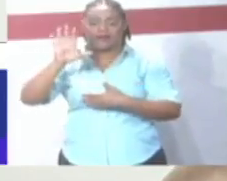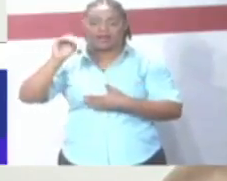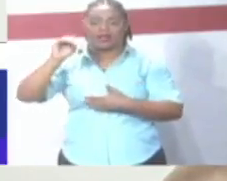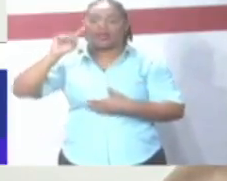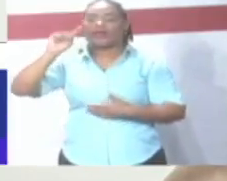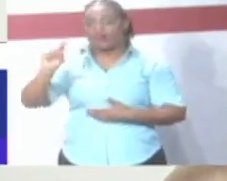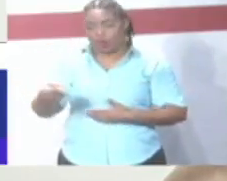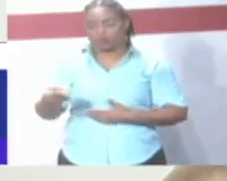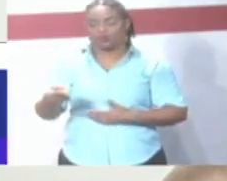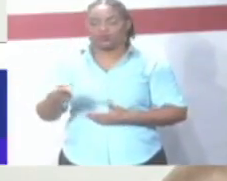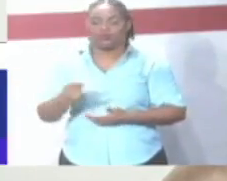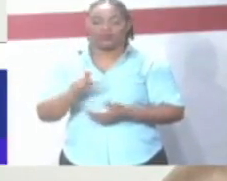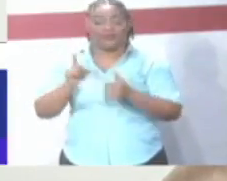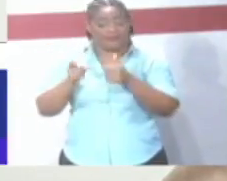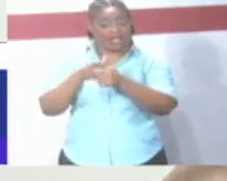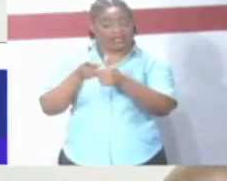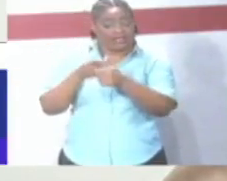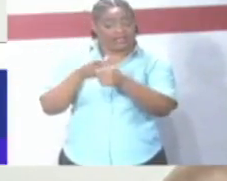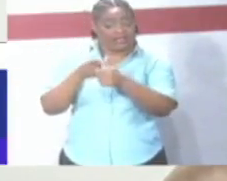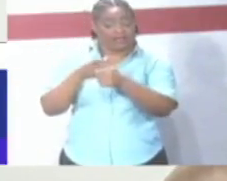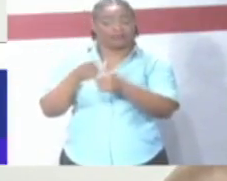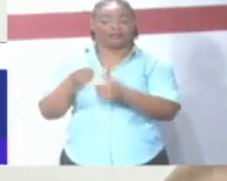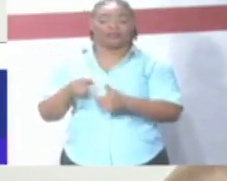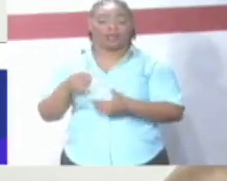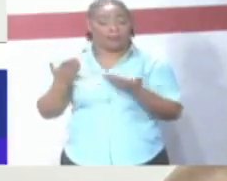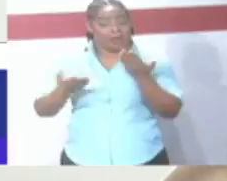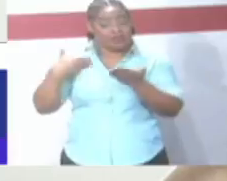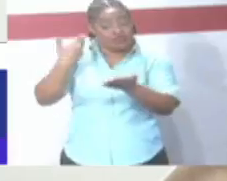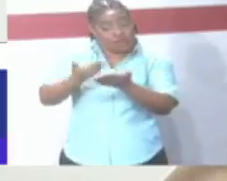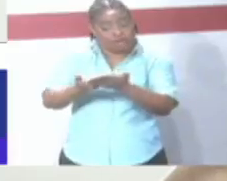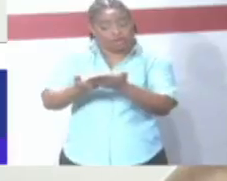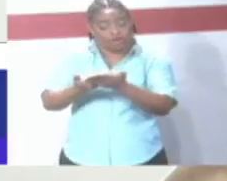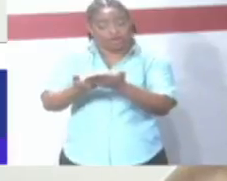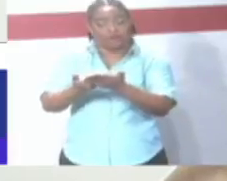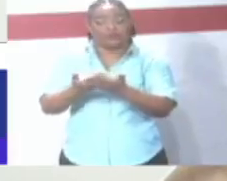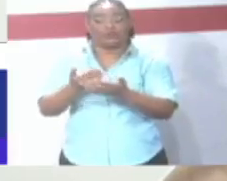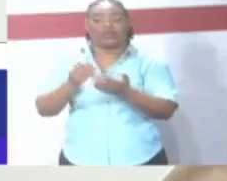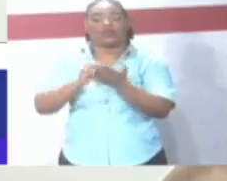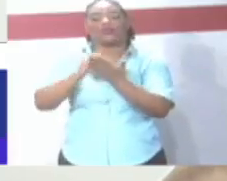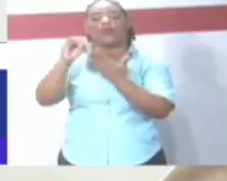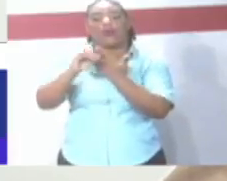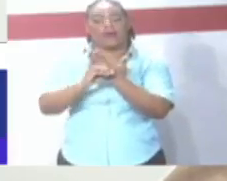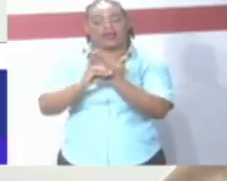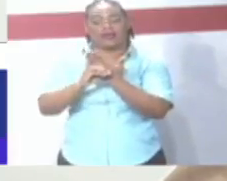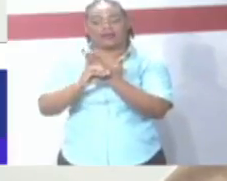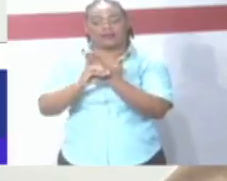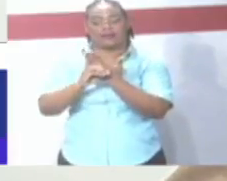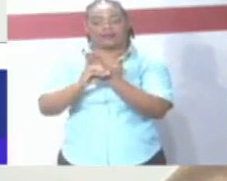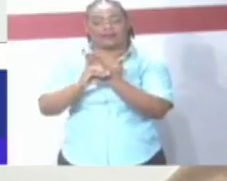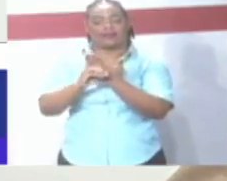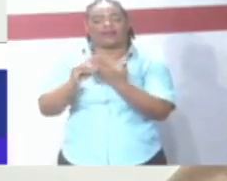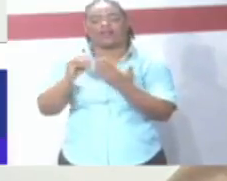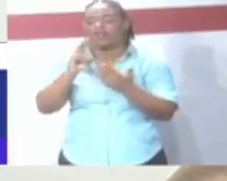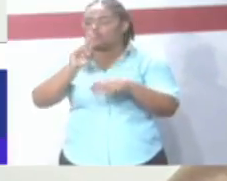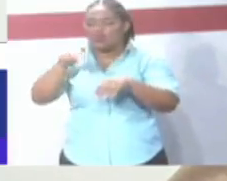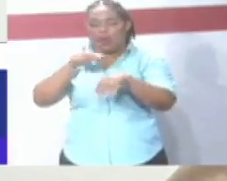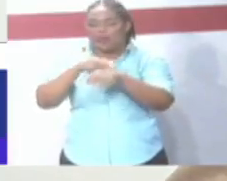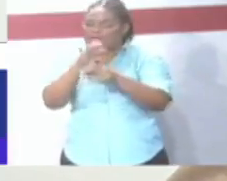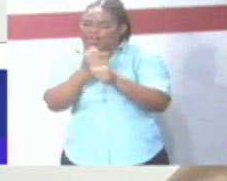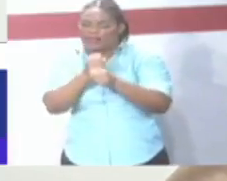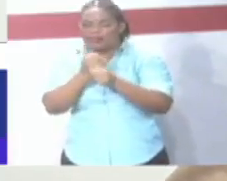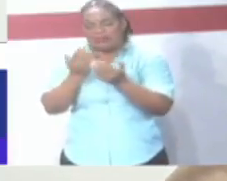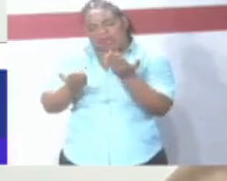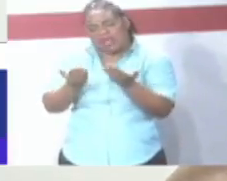tentatively supposed to be here sometime in October. We normally get our vaccines through